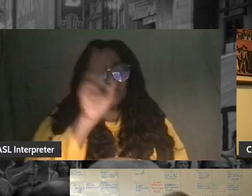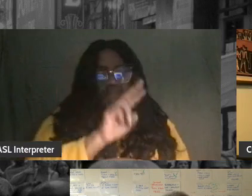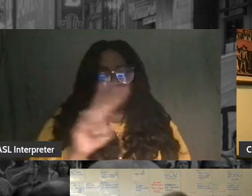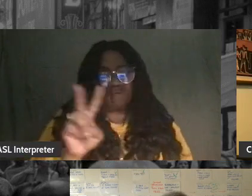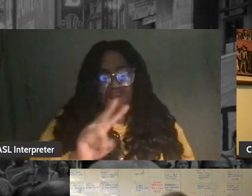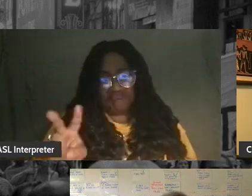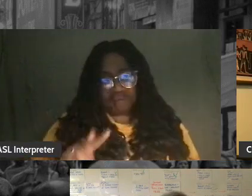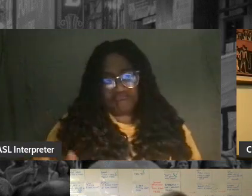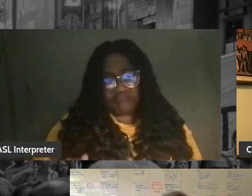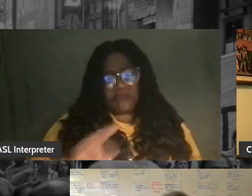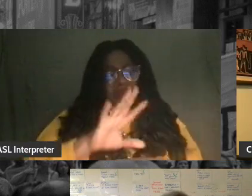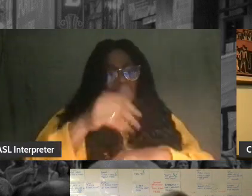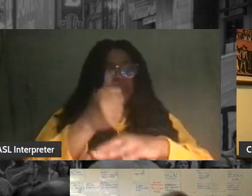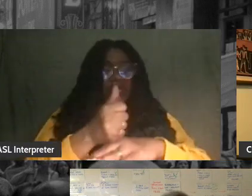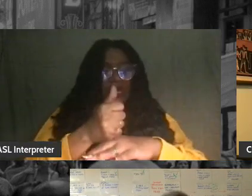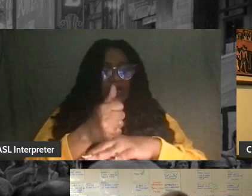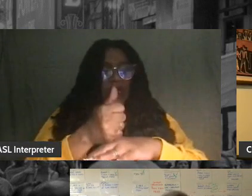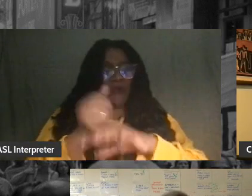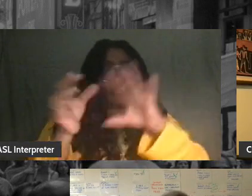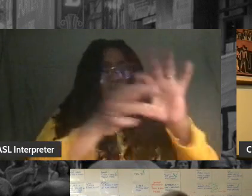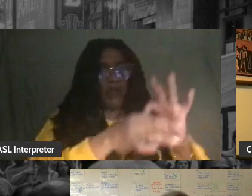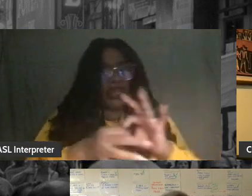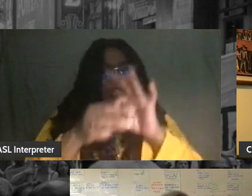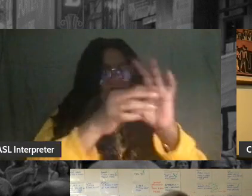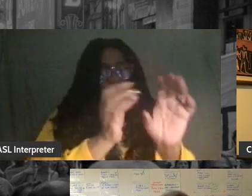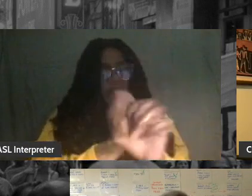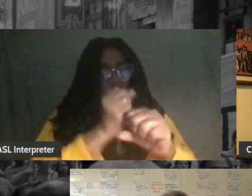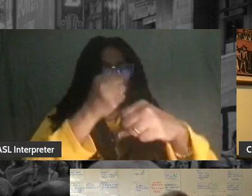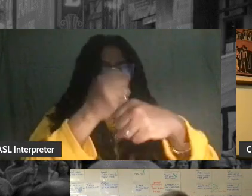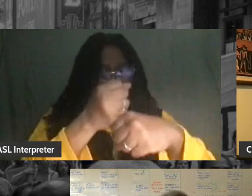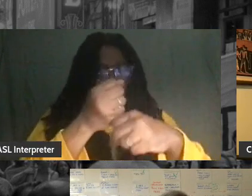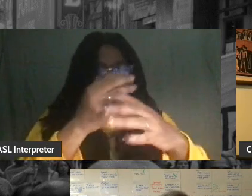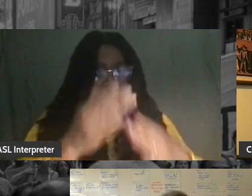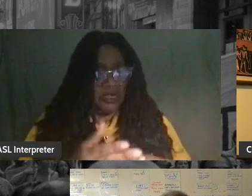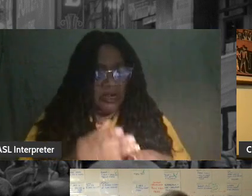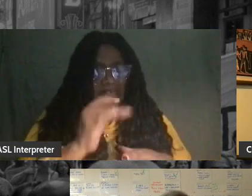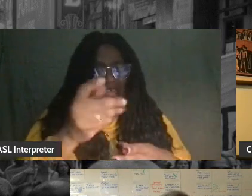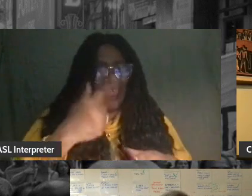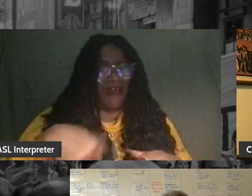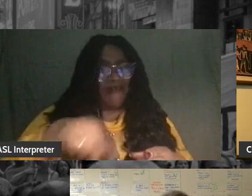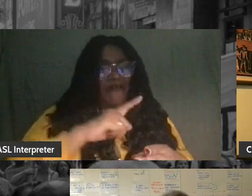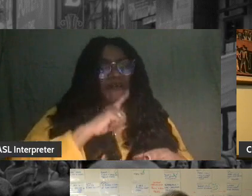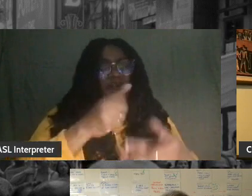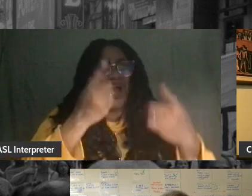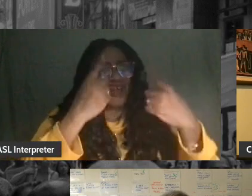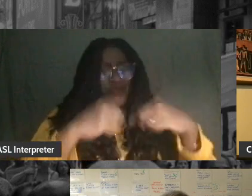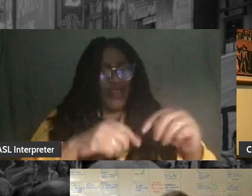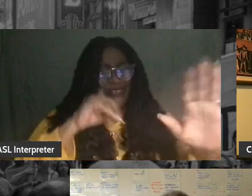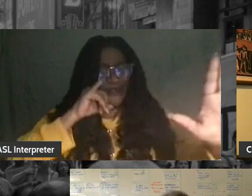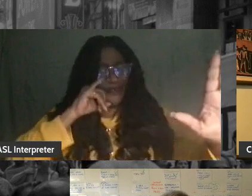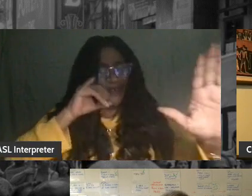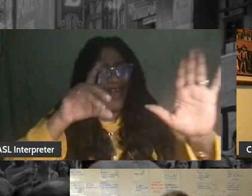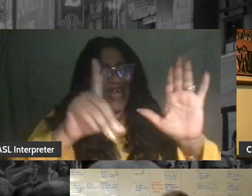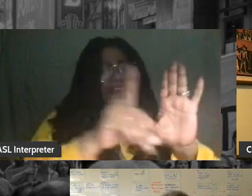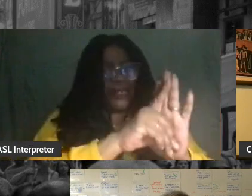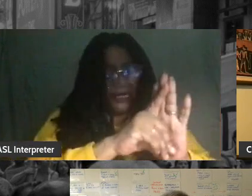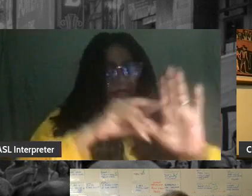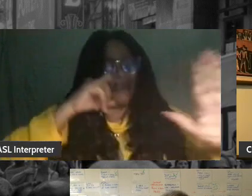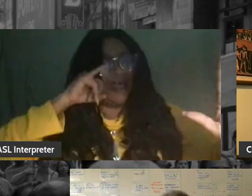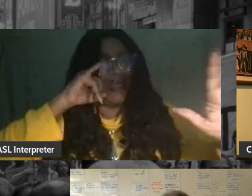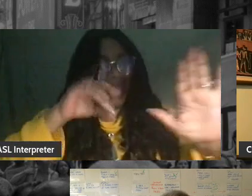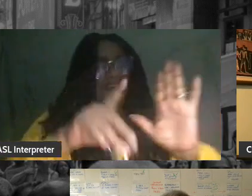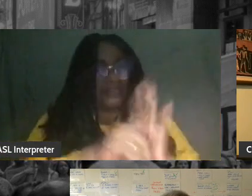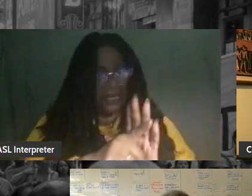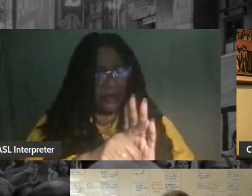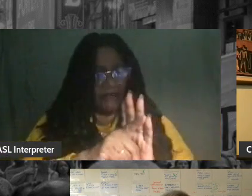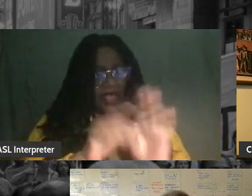thinking about forming a relationship with a producer? One, if you've got a spec project and you're trying to identify a producer, what is